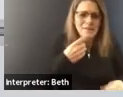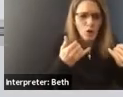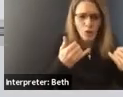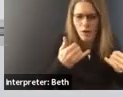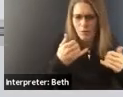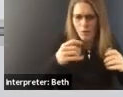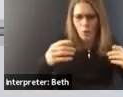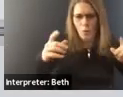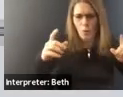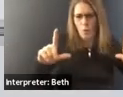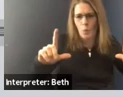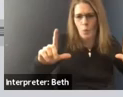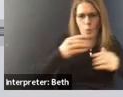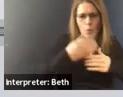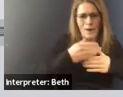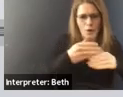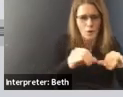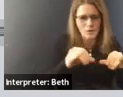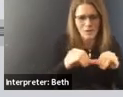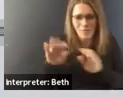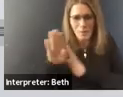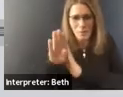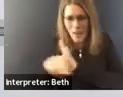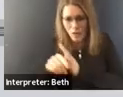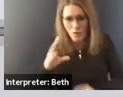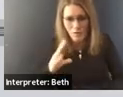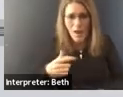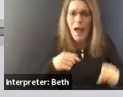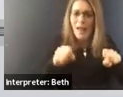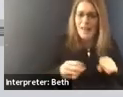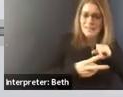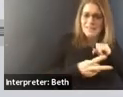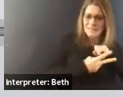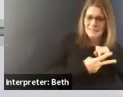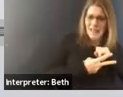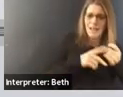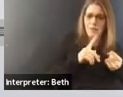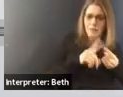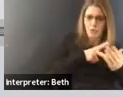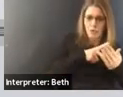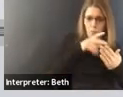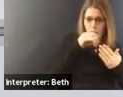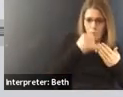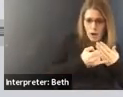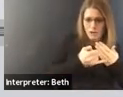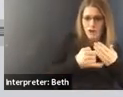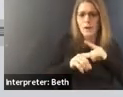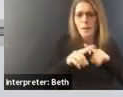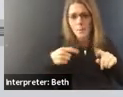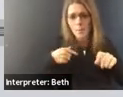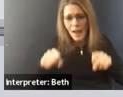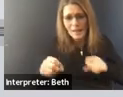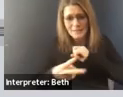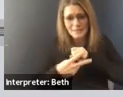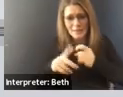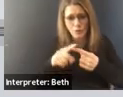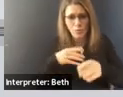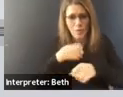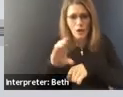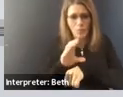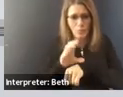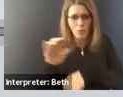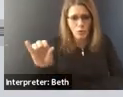it. And I can save it to the project, but I can also save it to my computer. So it's in the vehicle design as